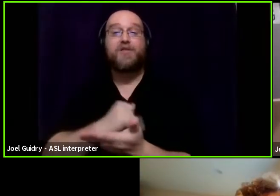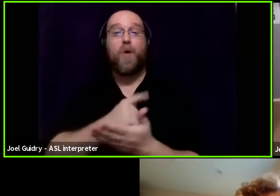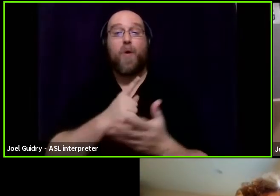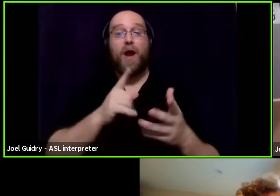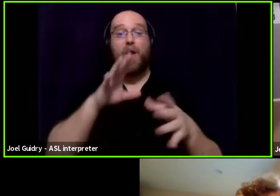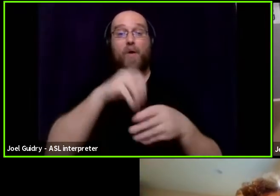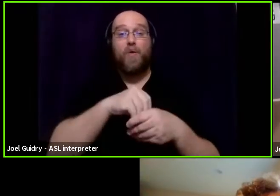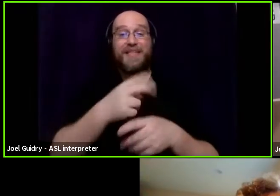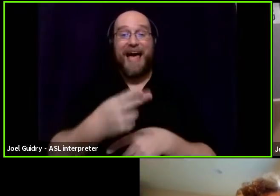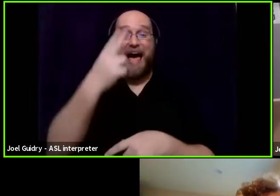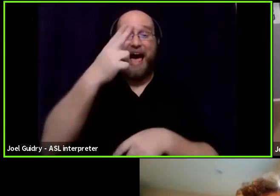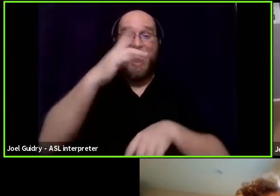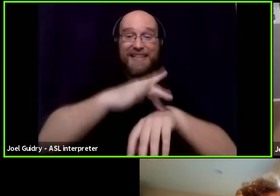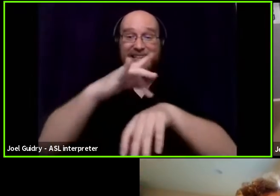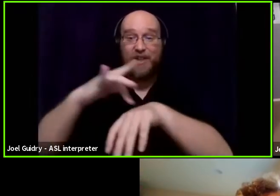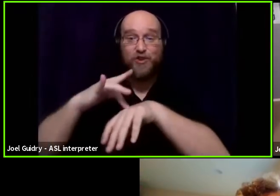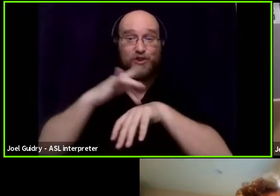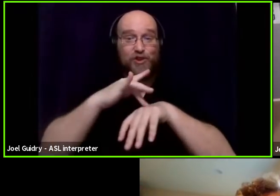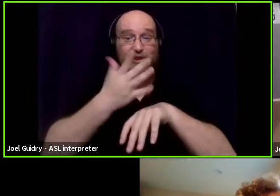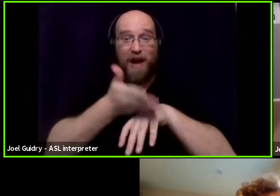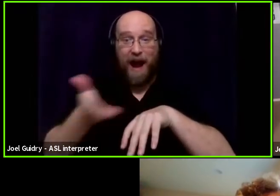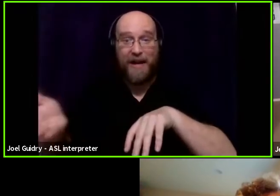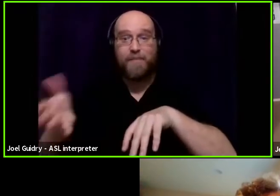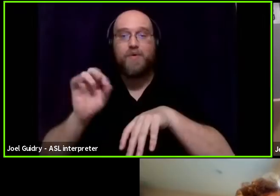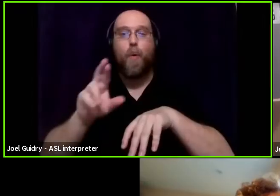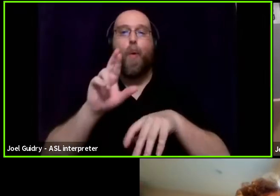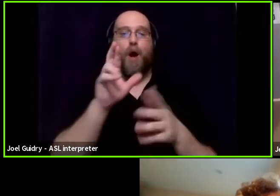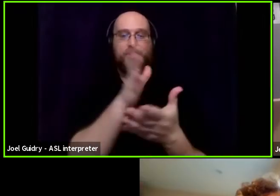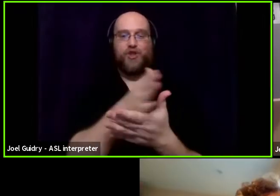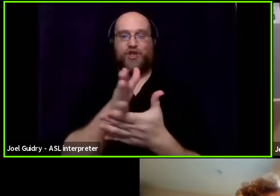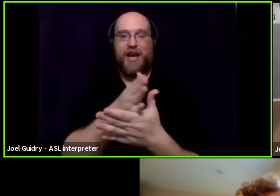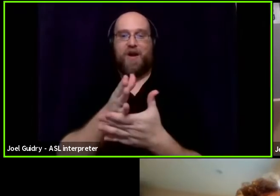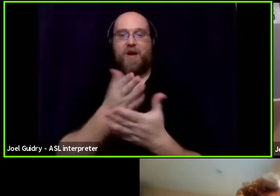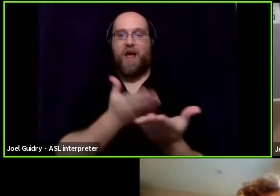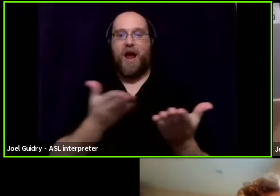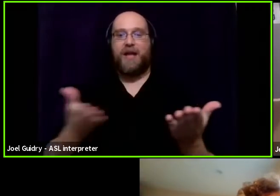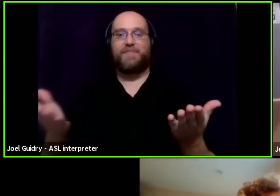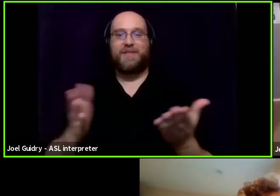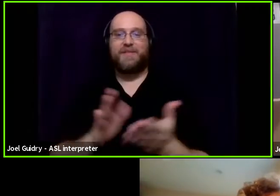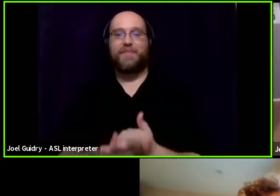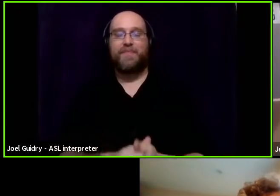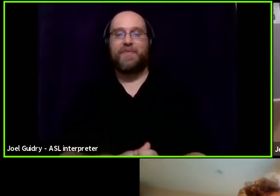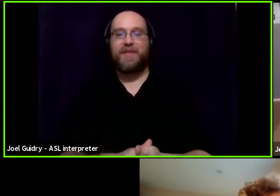or shared items. And the materials and tools to